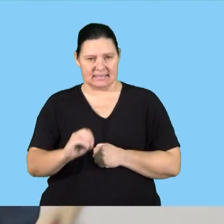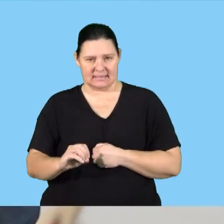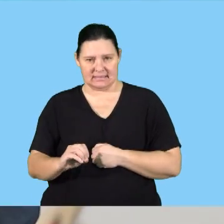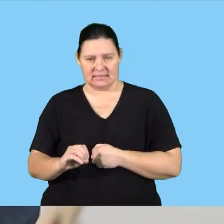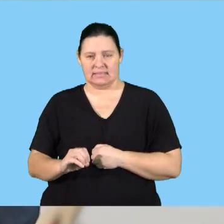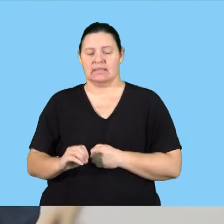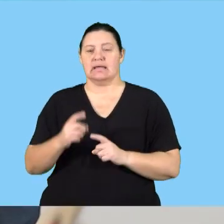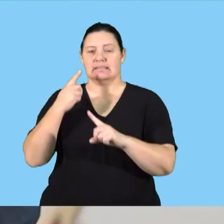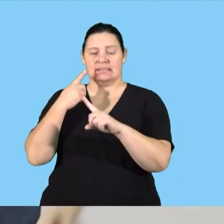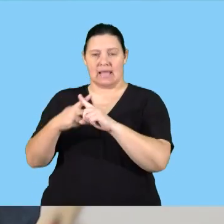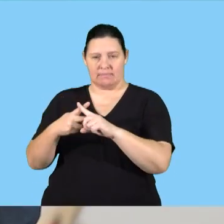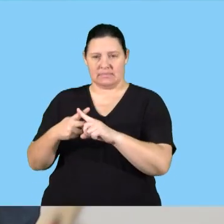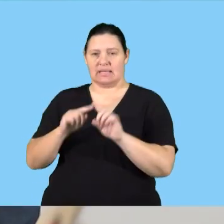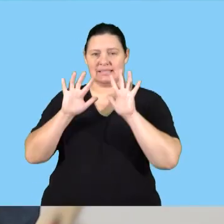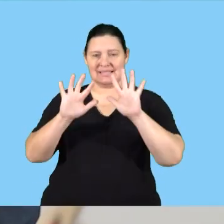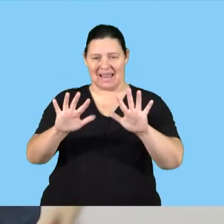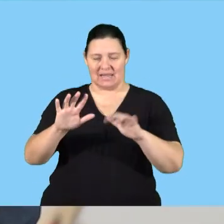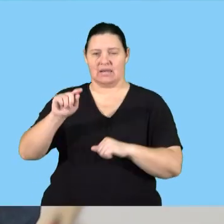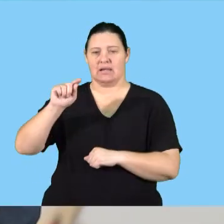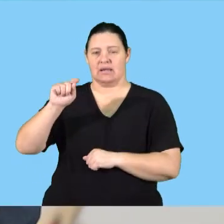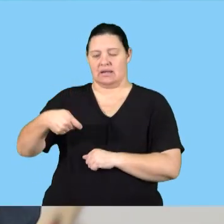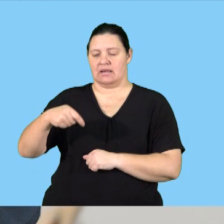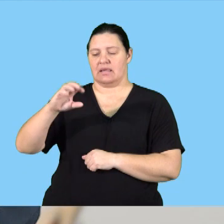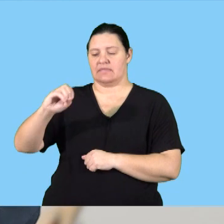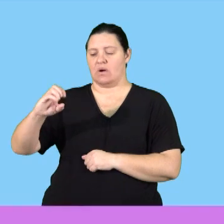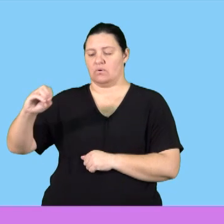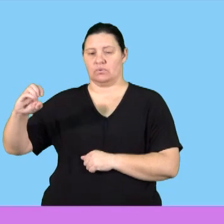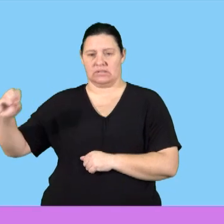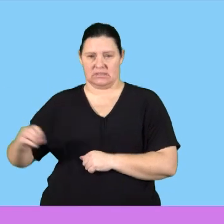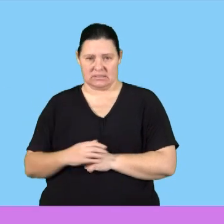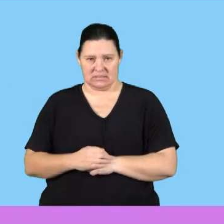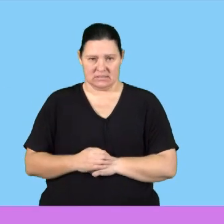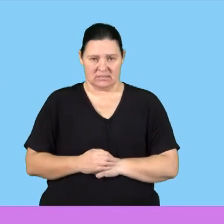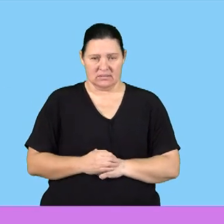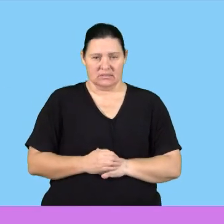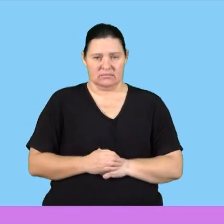by 100, we multiply by 10,000.